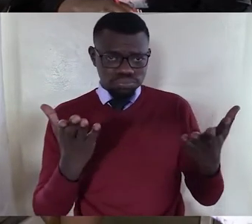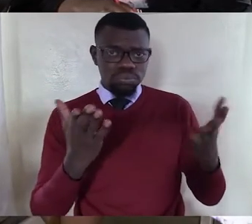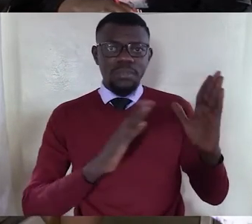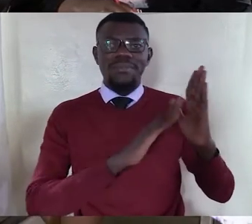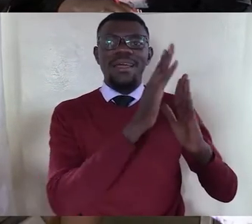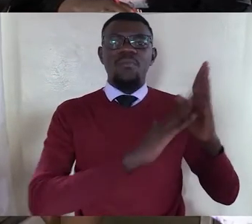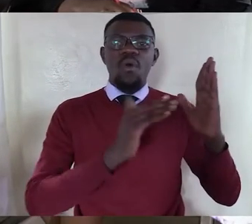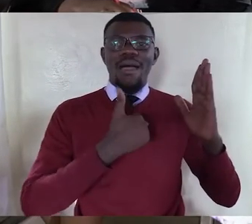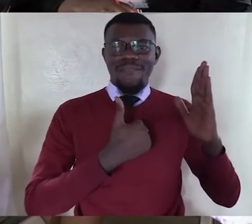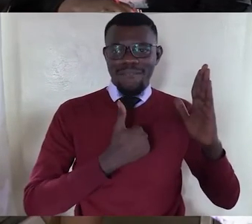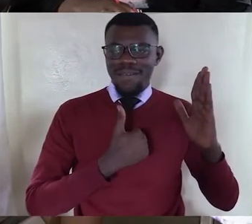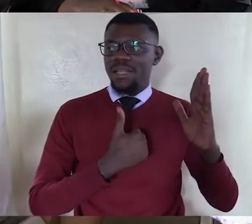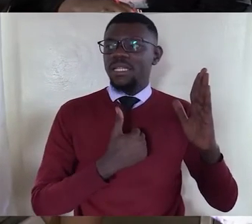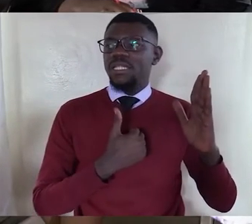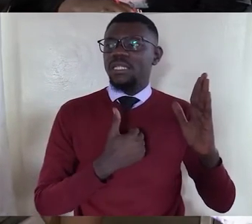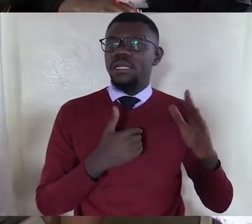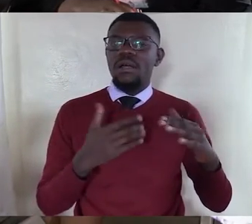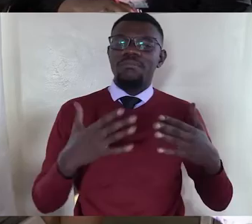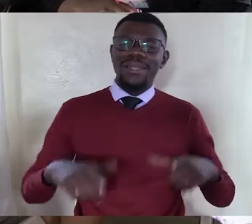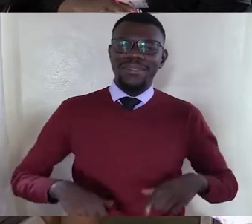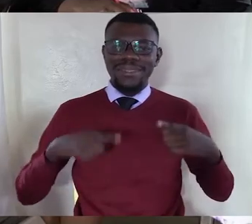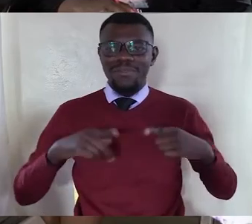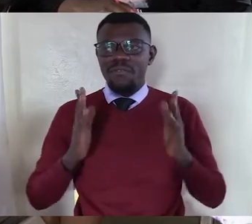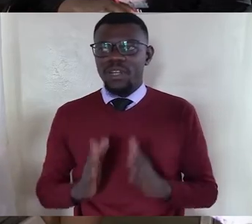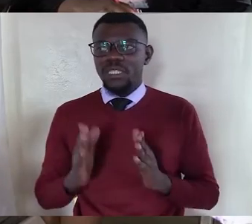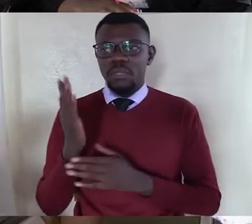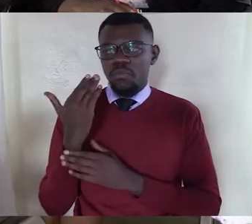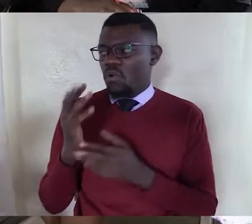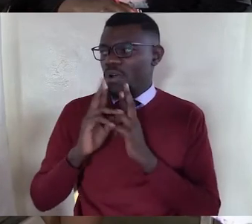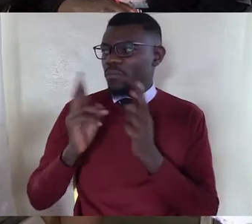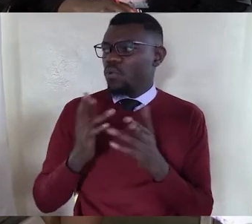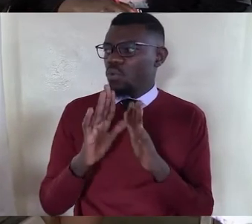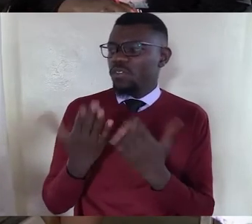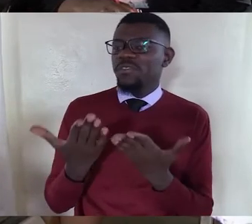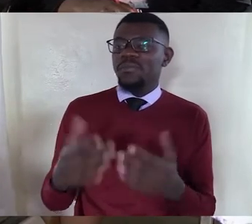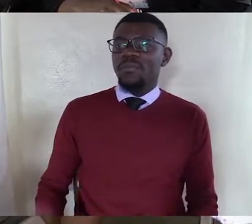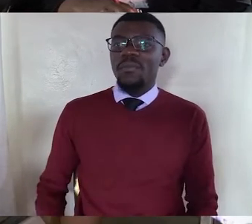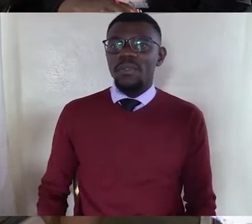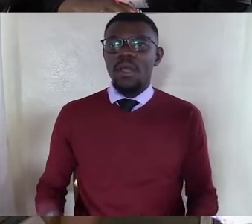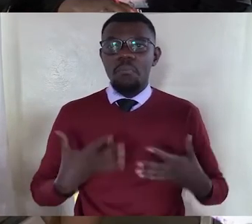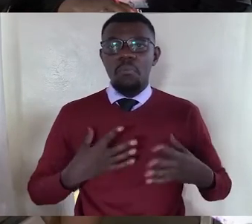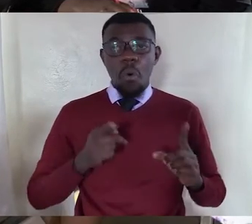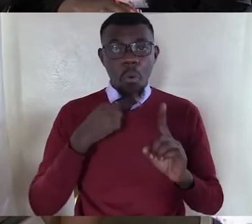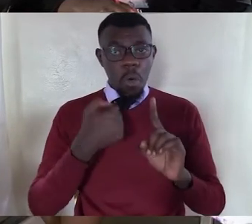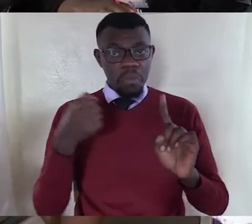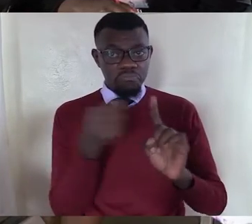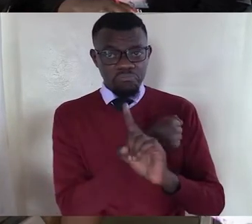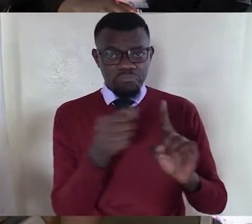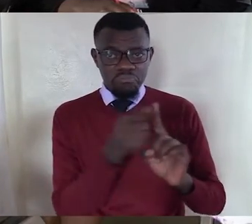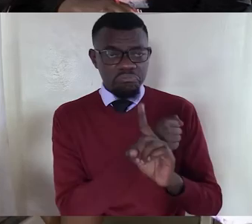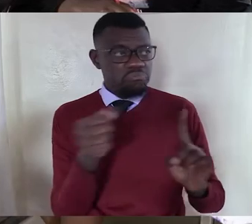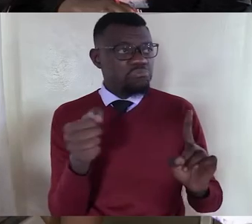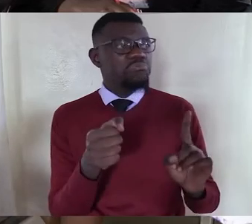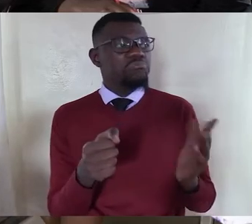who were these people? And maybe the police can also tell us if these days police wear dreadlocks. If they are not police, who were they? And